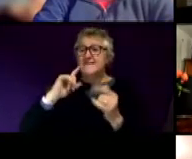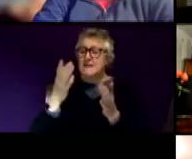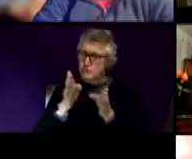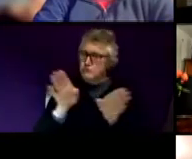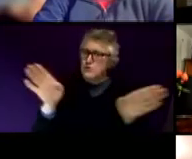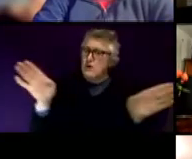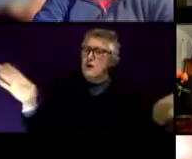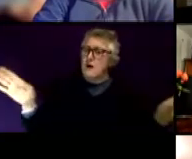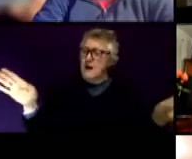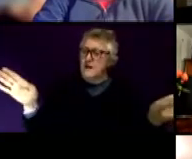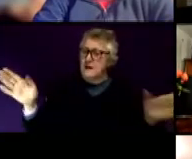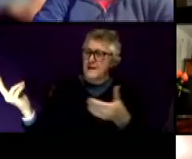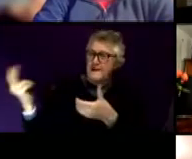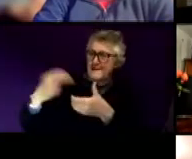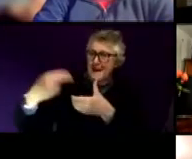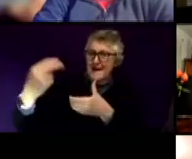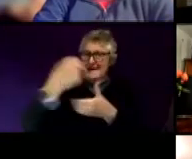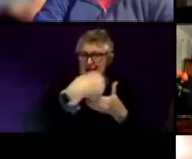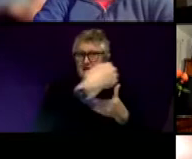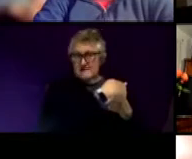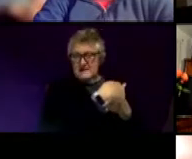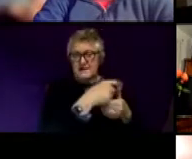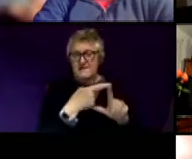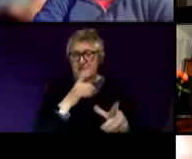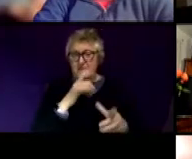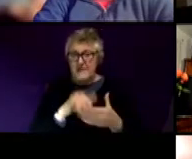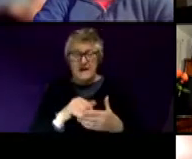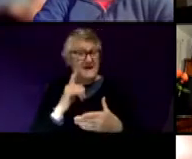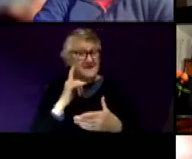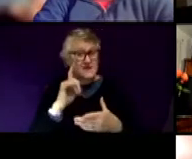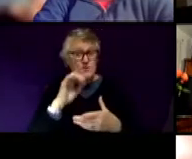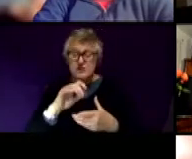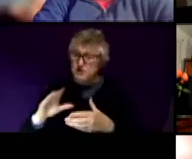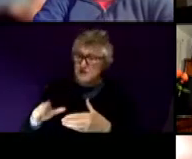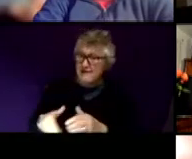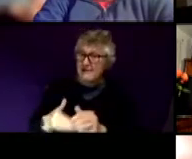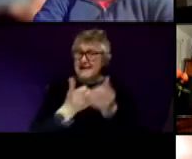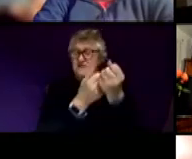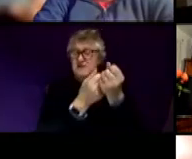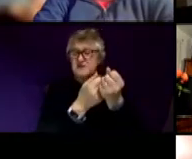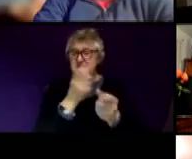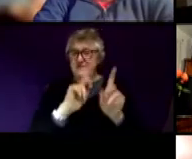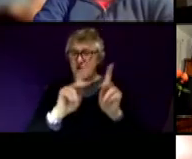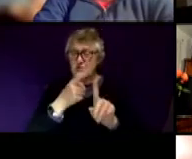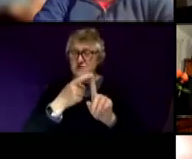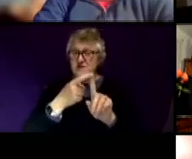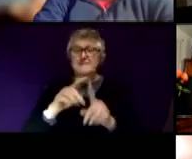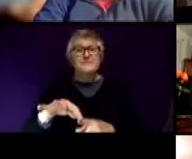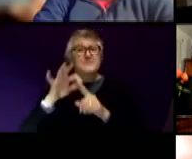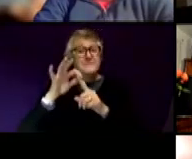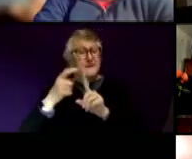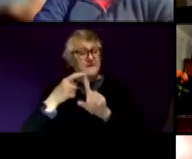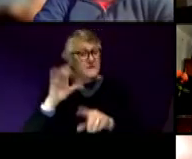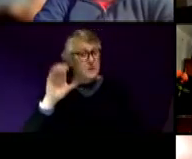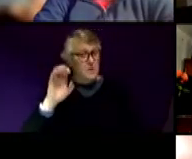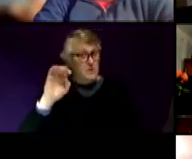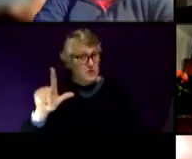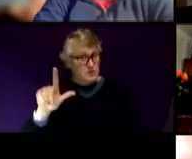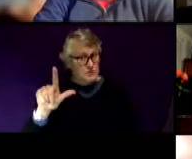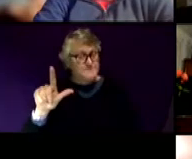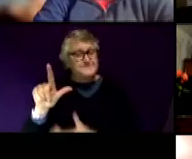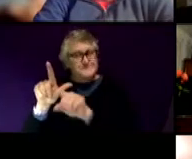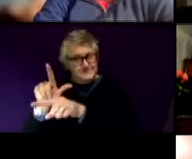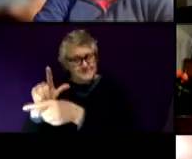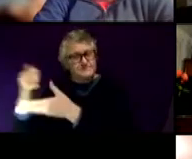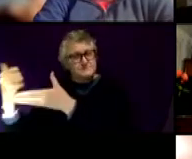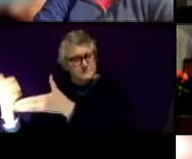think we should leverage folks like the COCOL to get advertising out to help organize